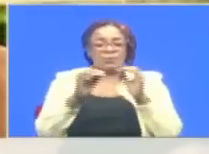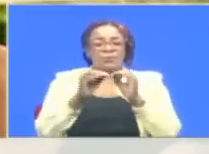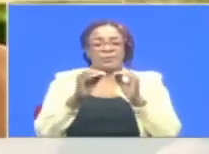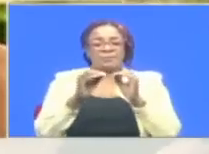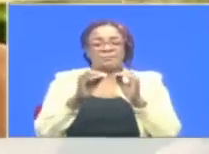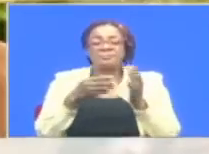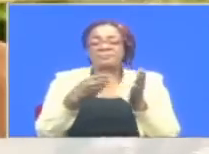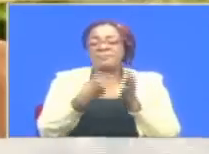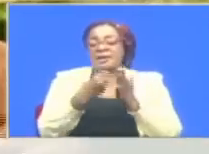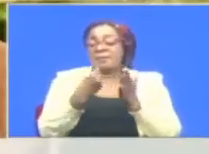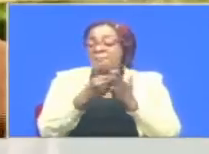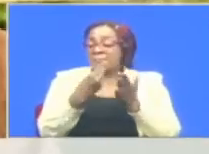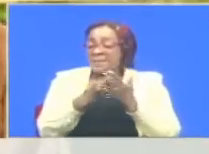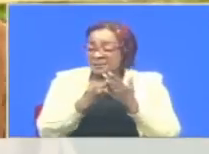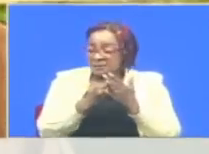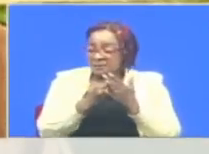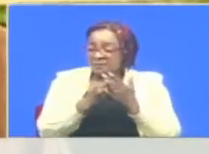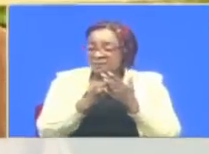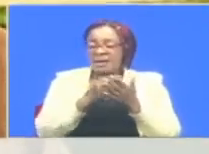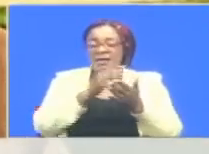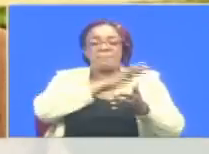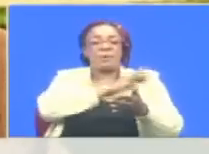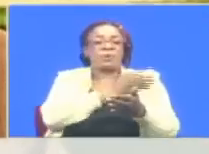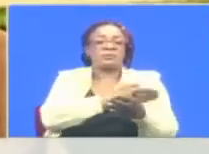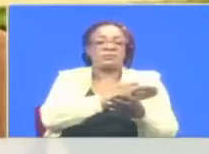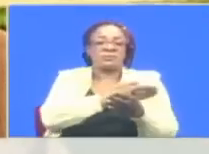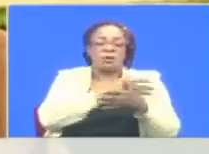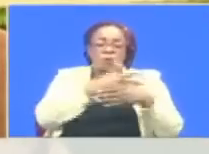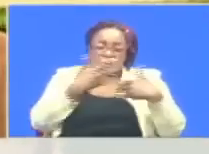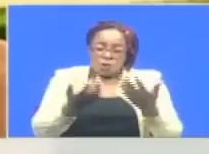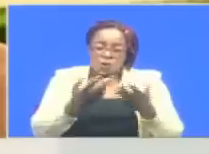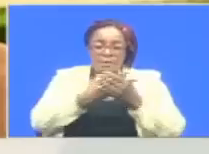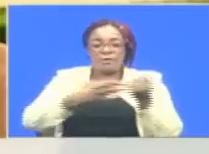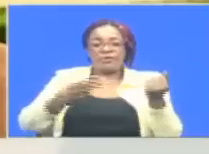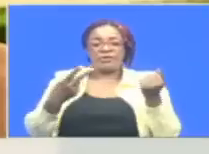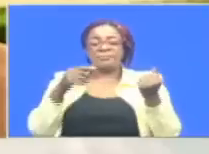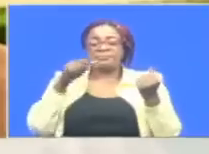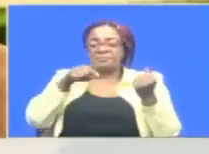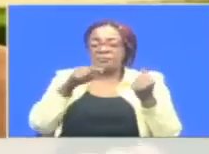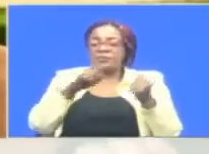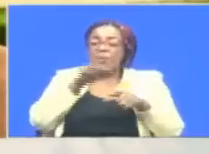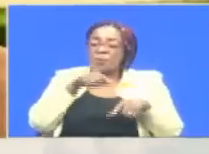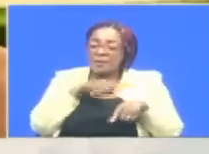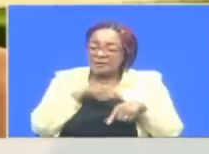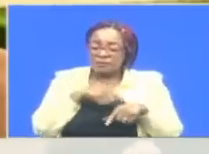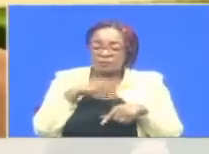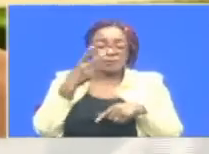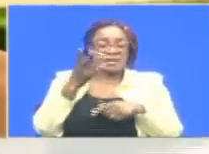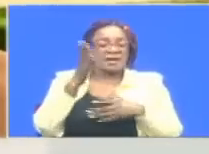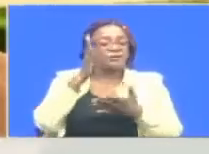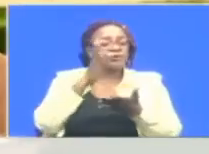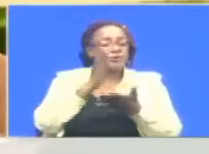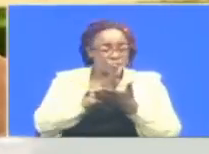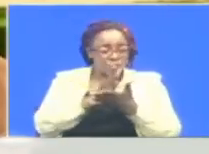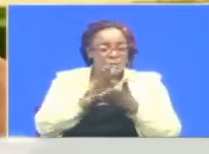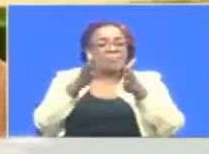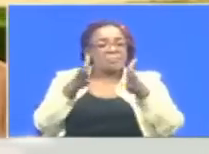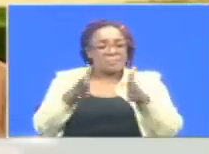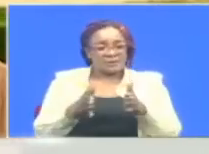money and in the presence of power, or both. That's when you see the true likeness of